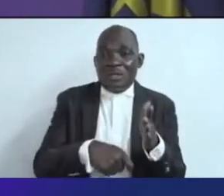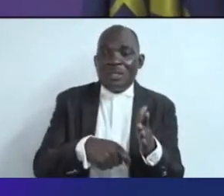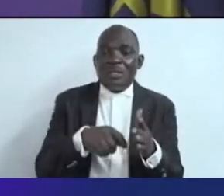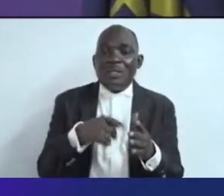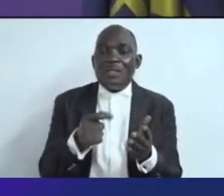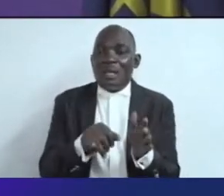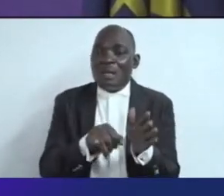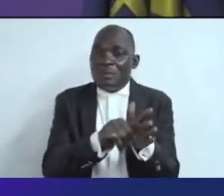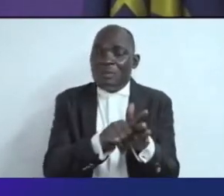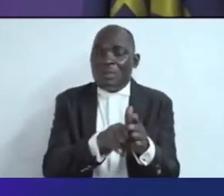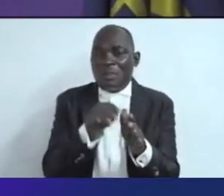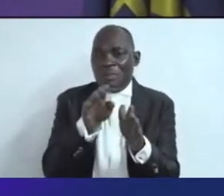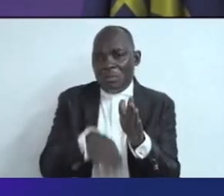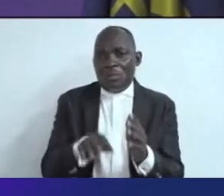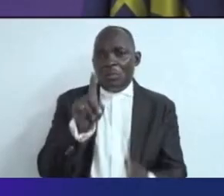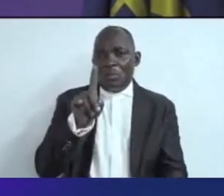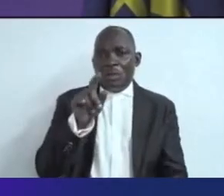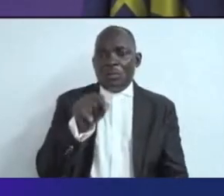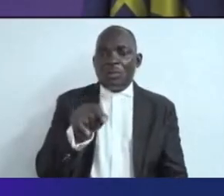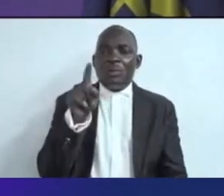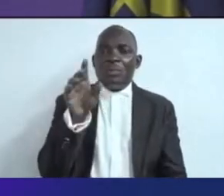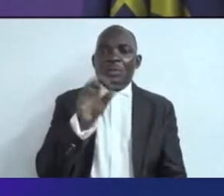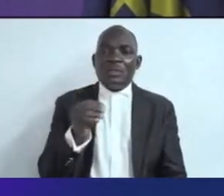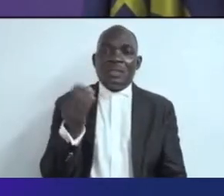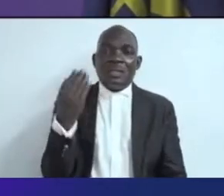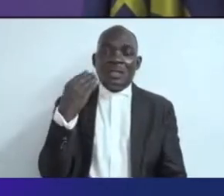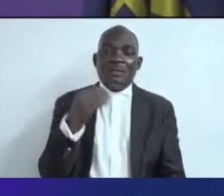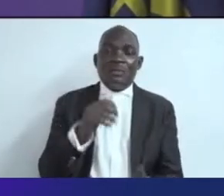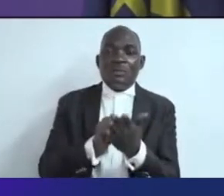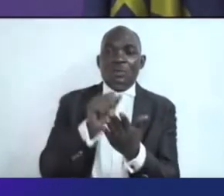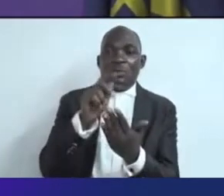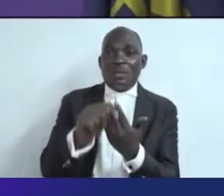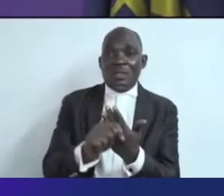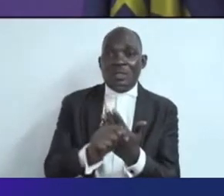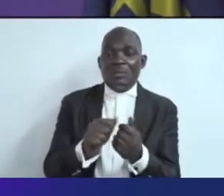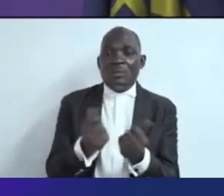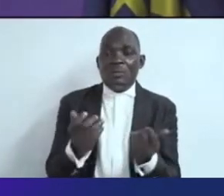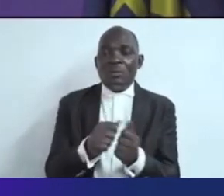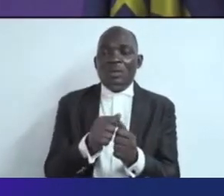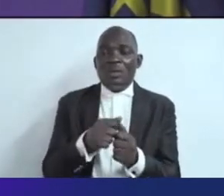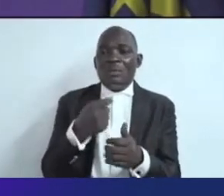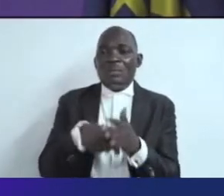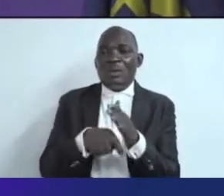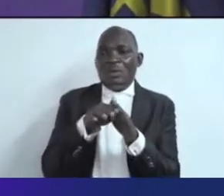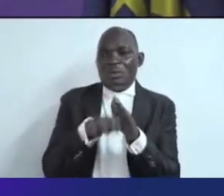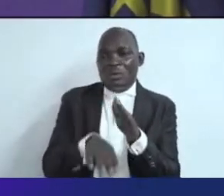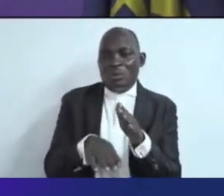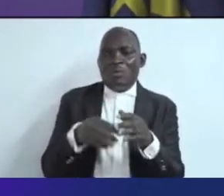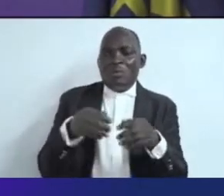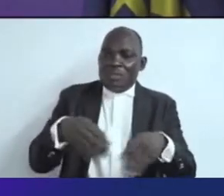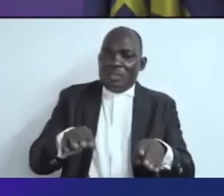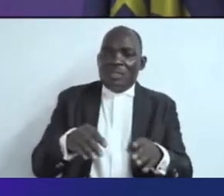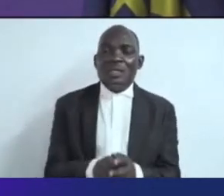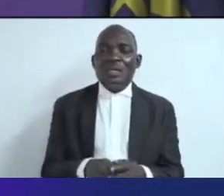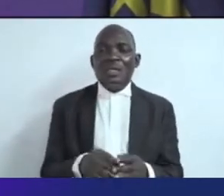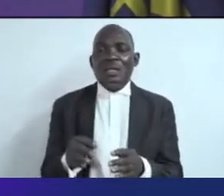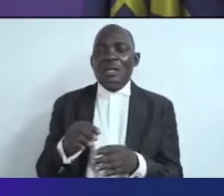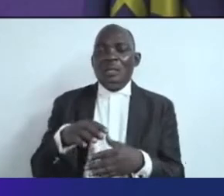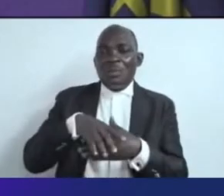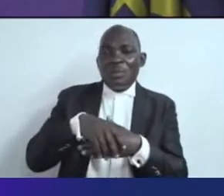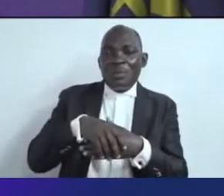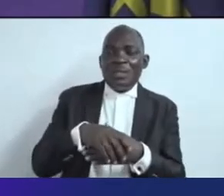Index declined by 1.1% in August on the back of lower prices for cereals, meat, and